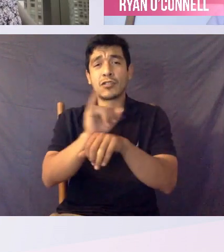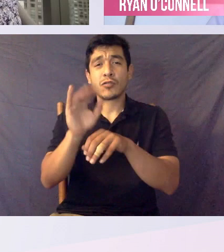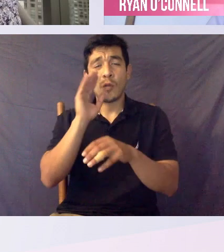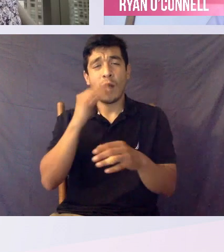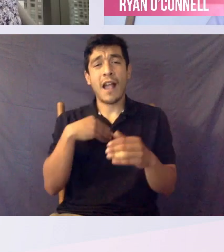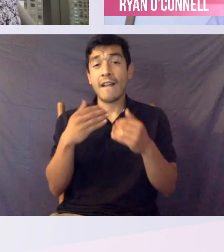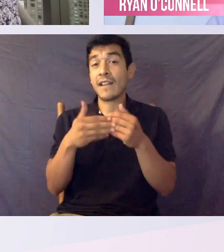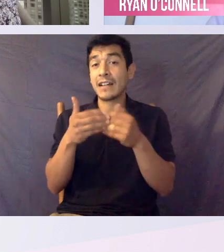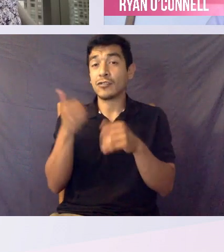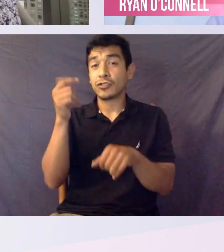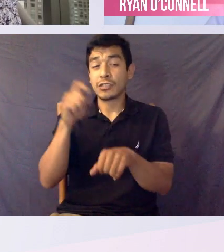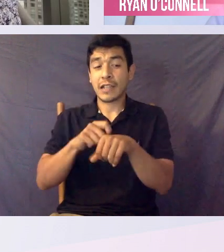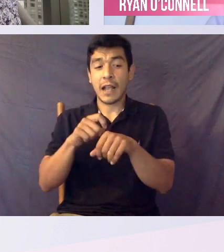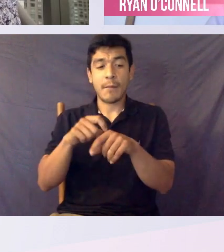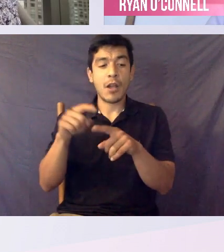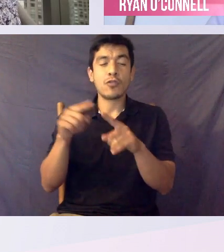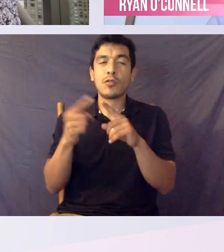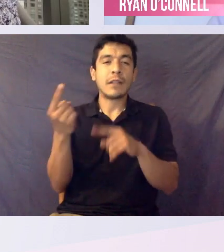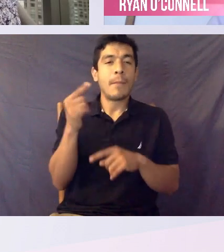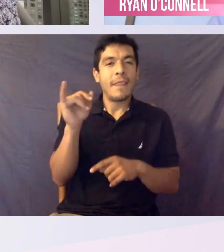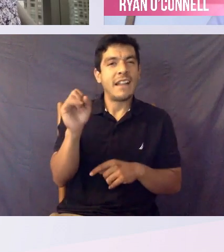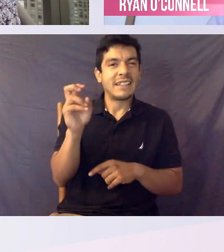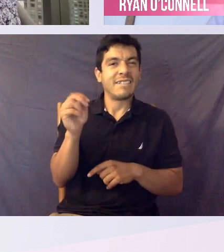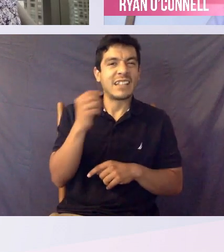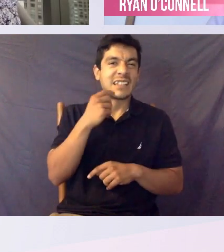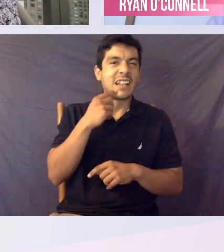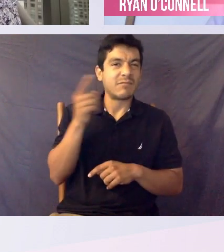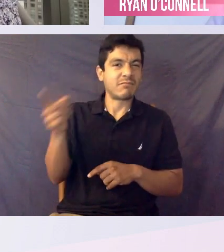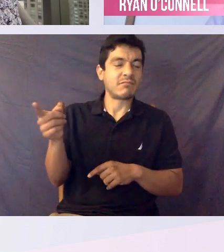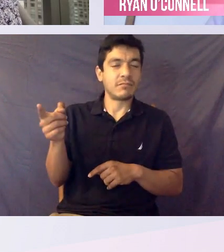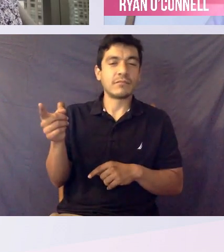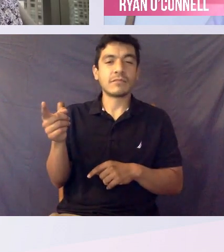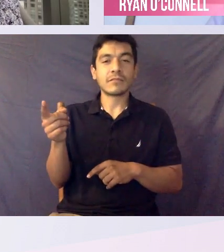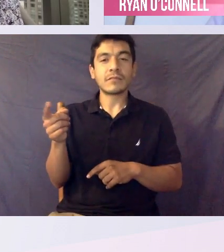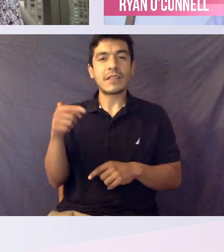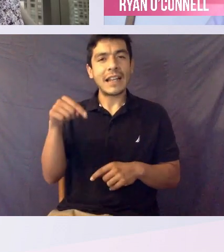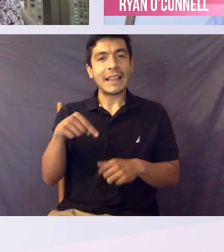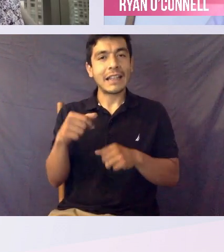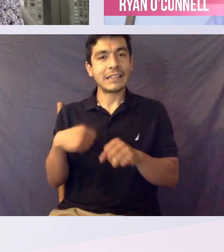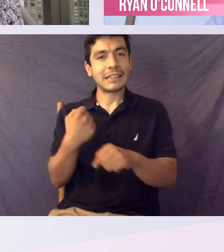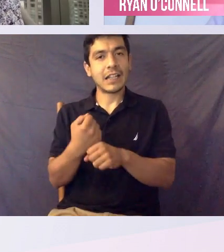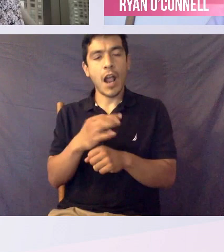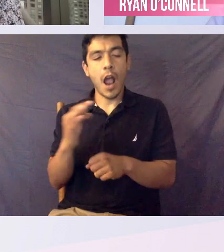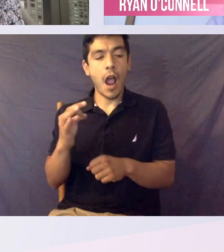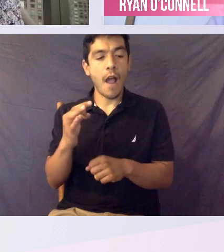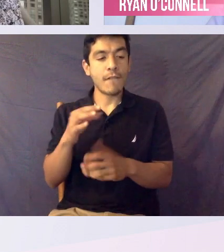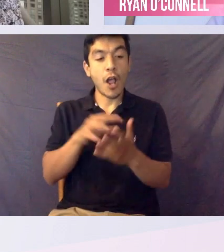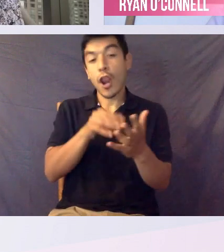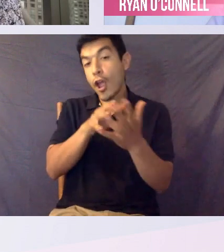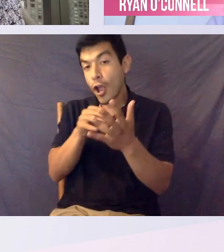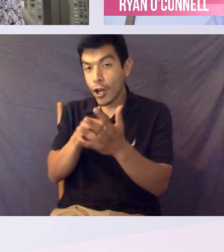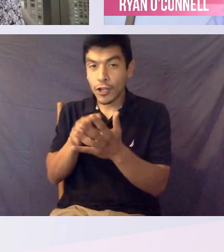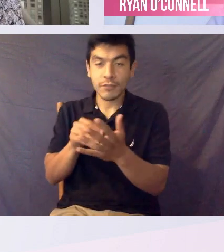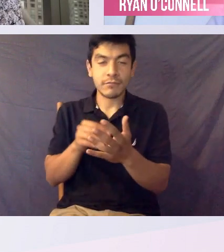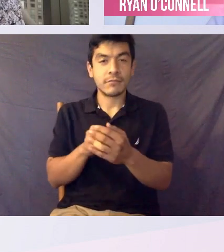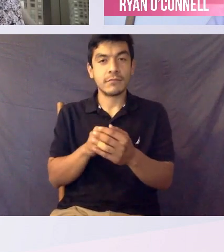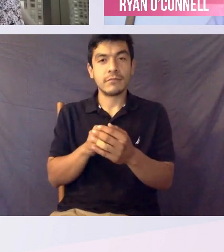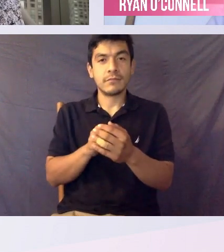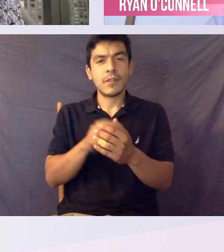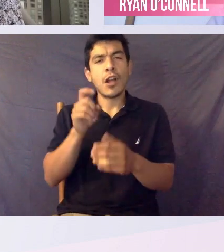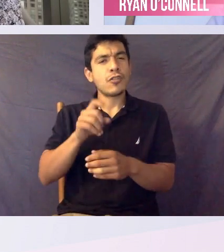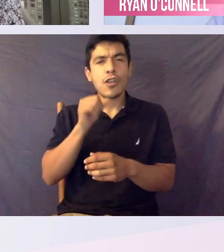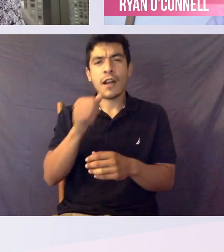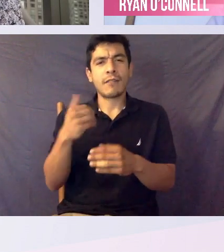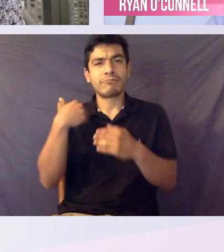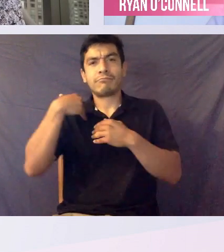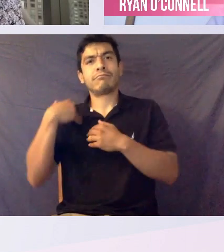time, right? So something that Stephen said, right? This was a year of like, of learning, right? It shouldn't be on us to teach you. So